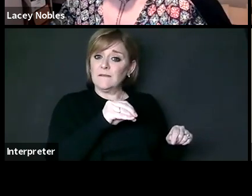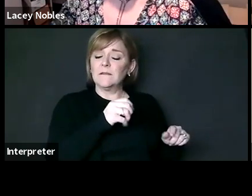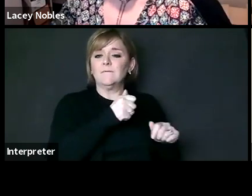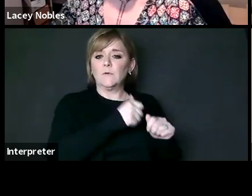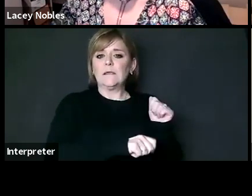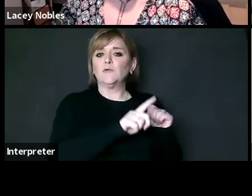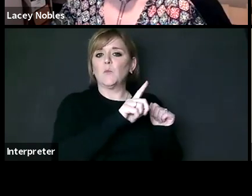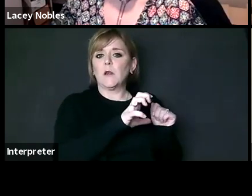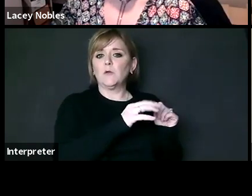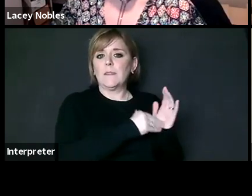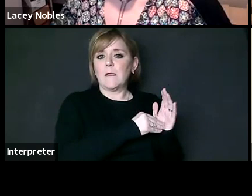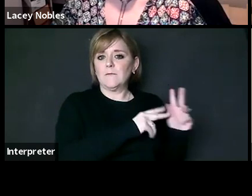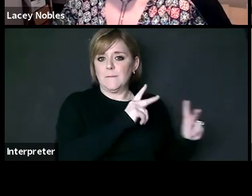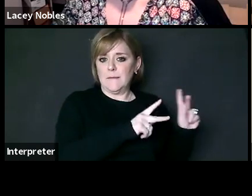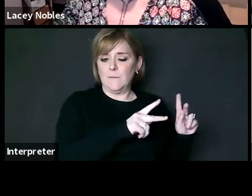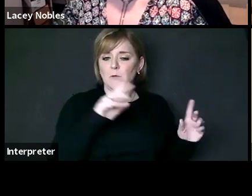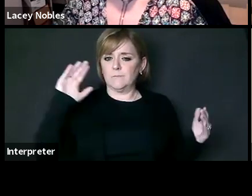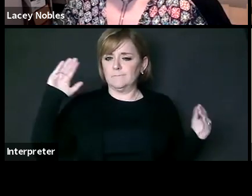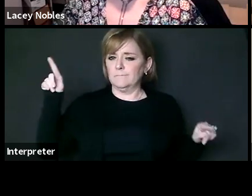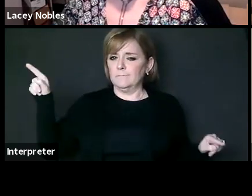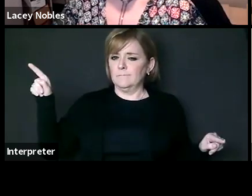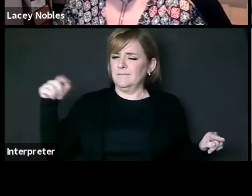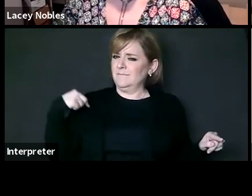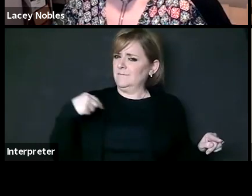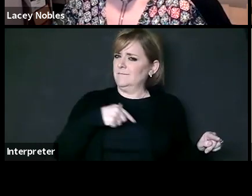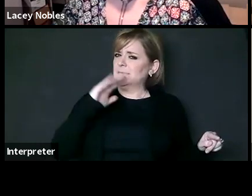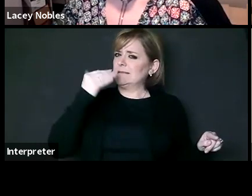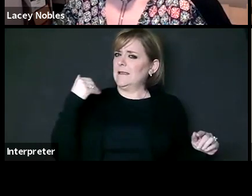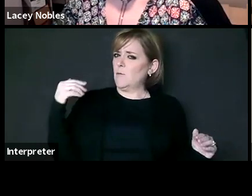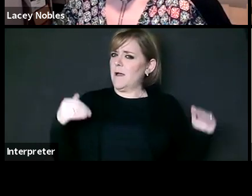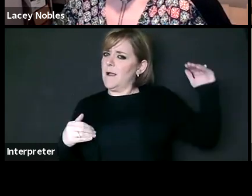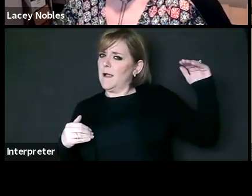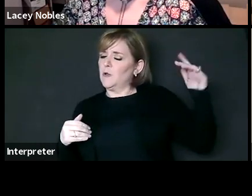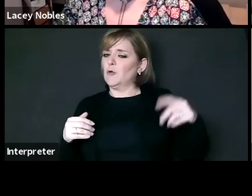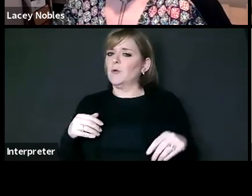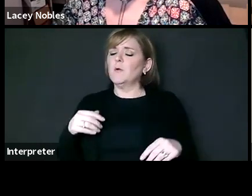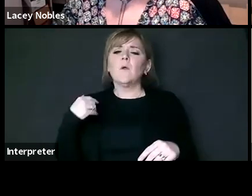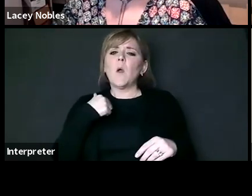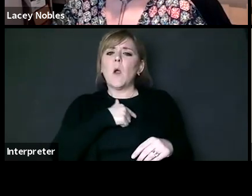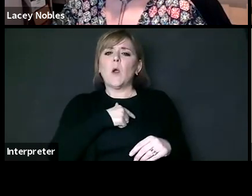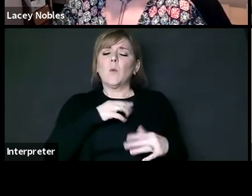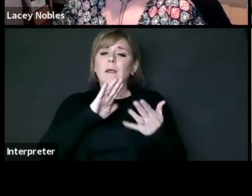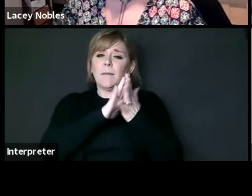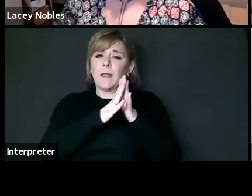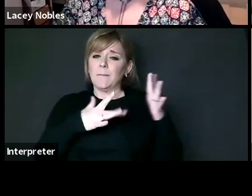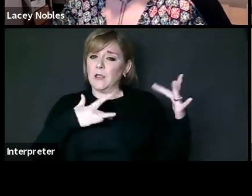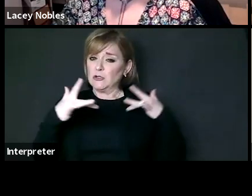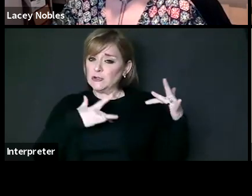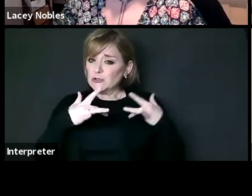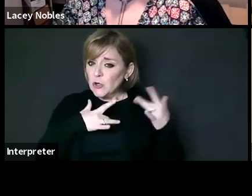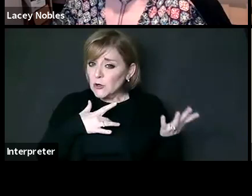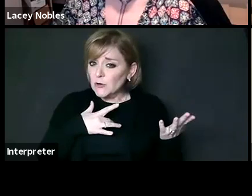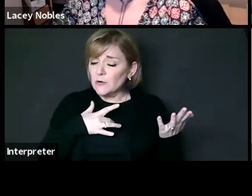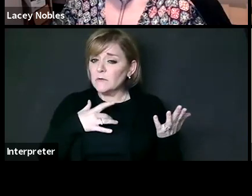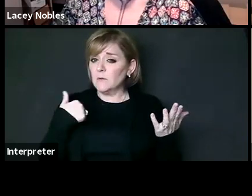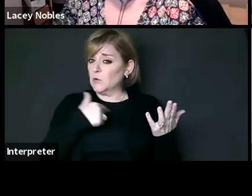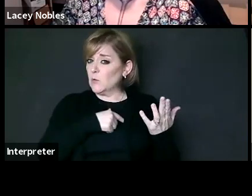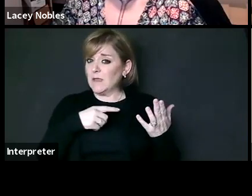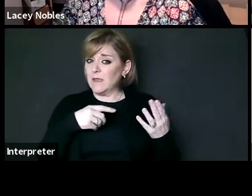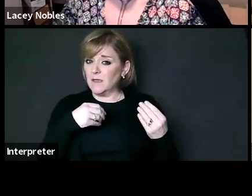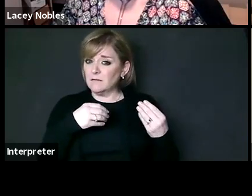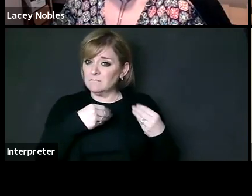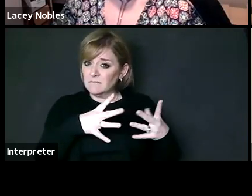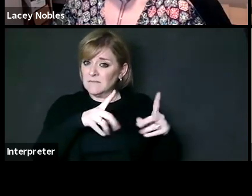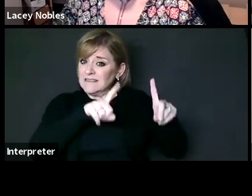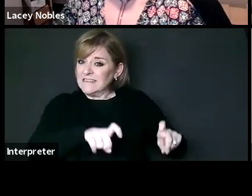people. Are we getting to the point to where like we're concerned with this, or so are we testing more